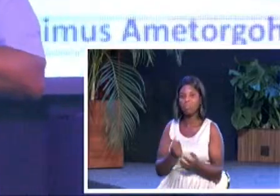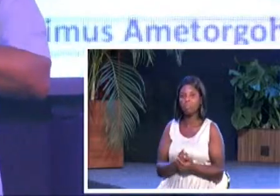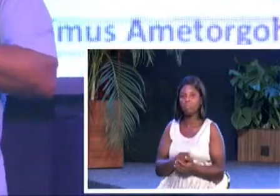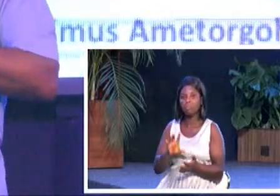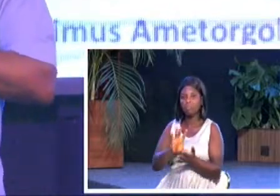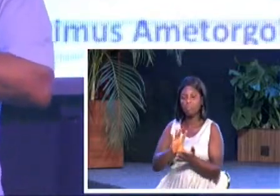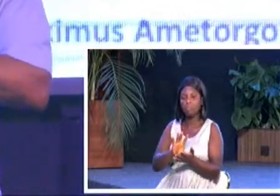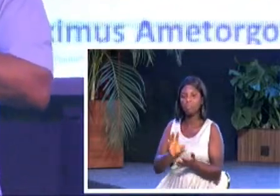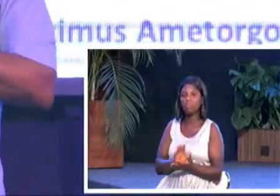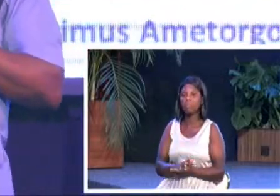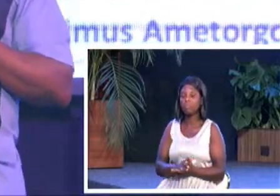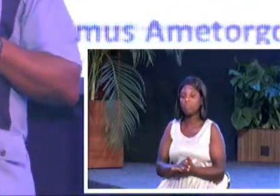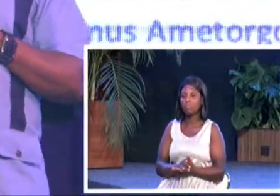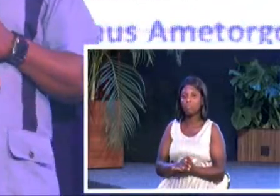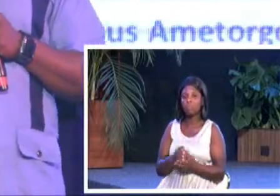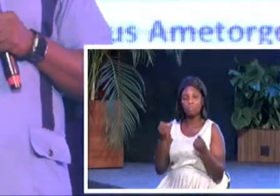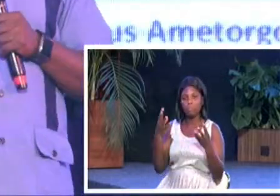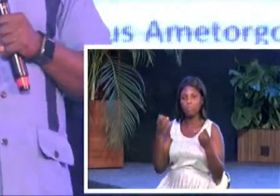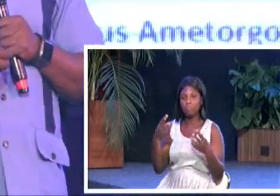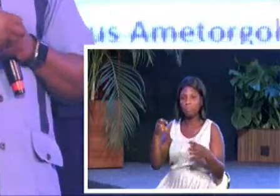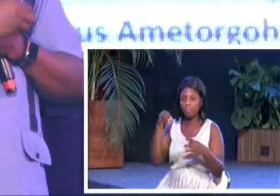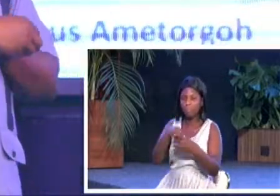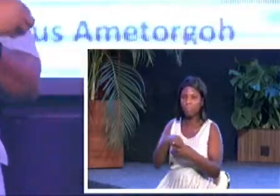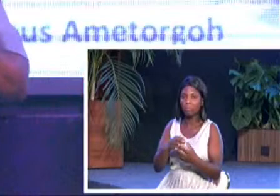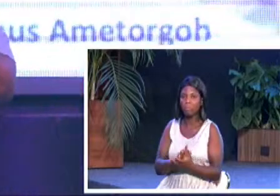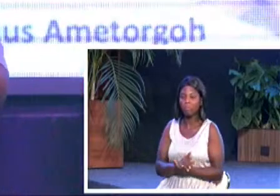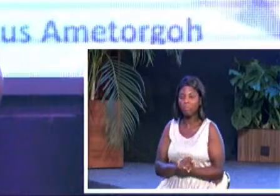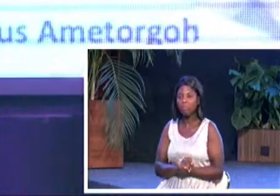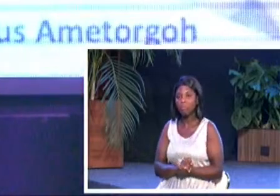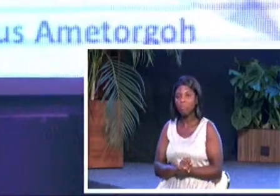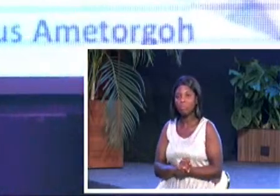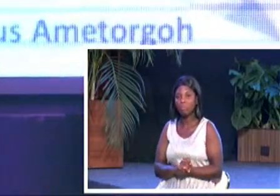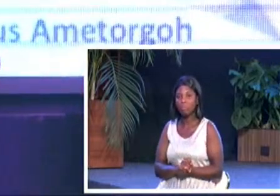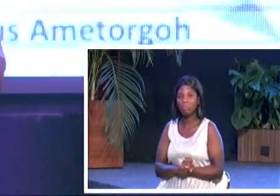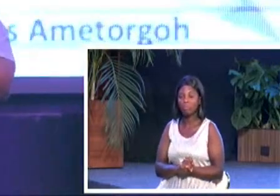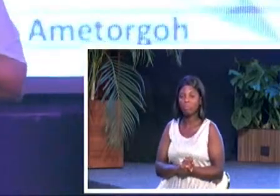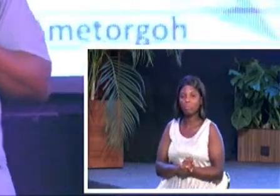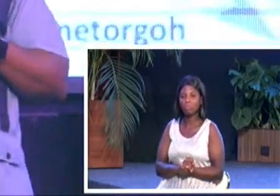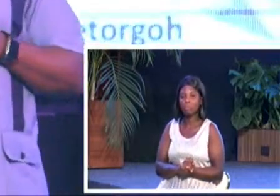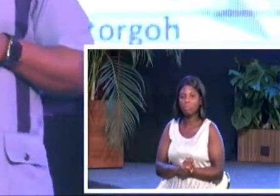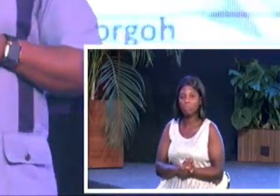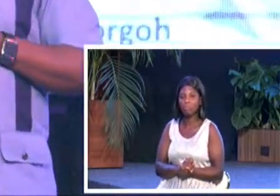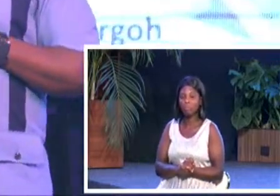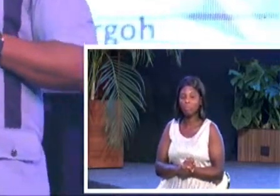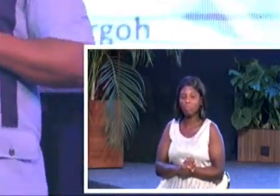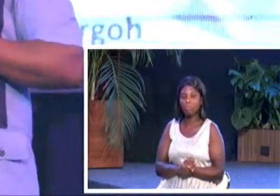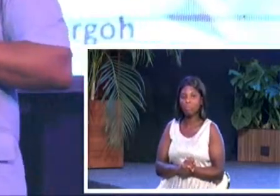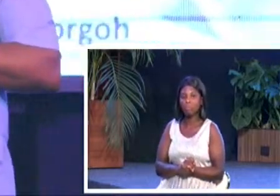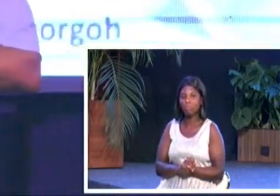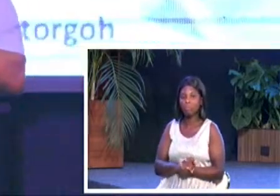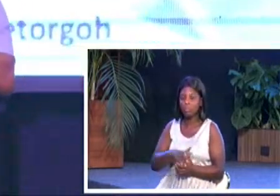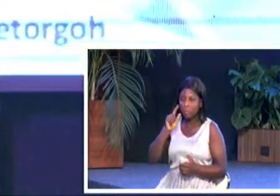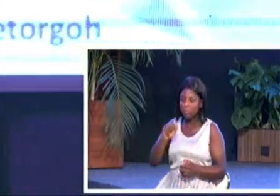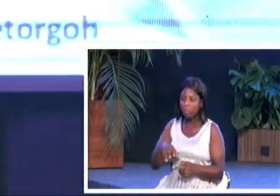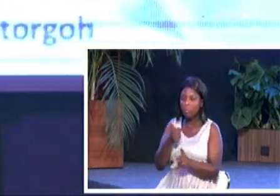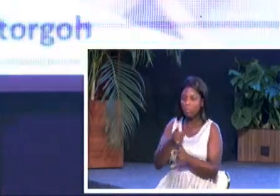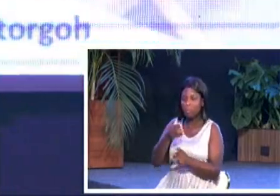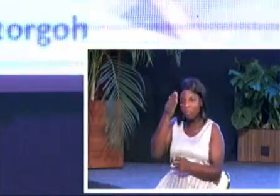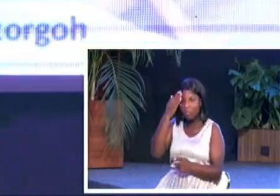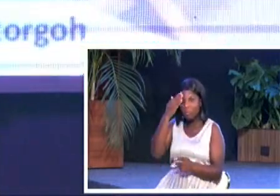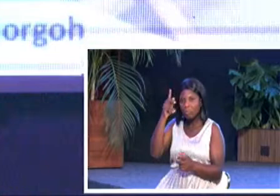right? So when you are developing a concept, of course, you need to know what the market demands,